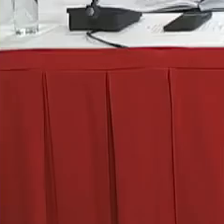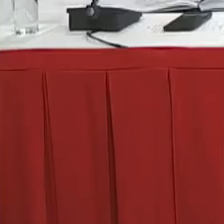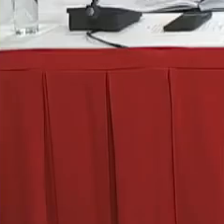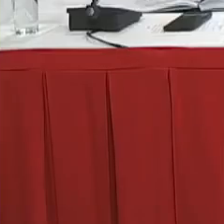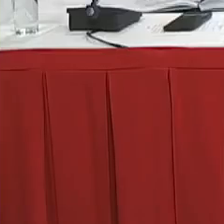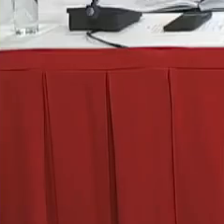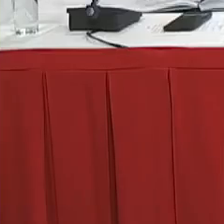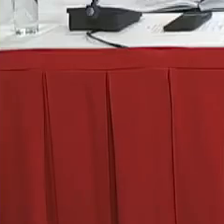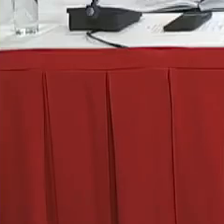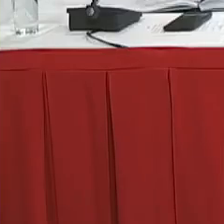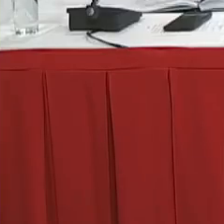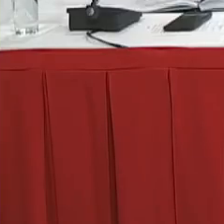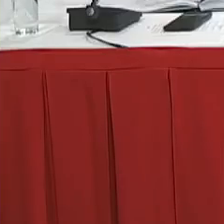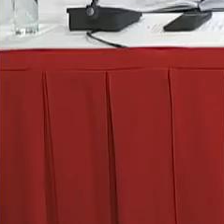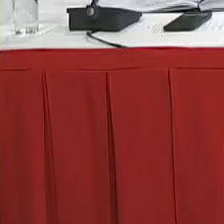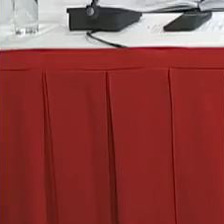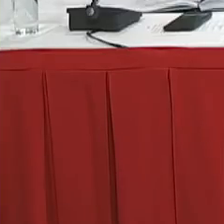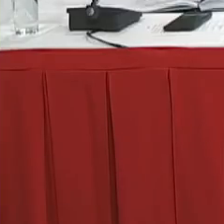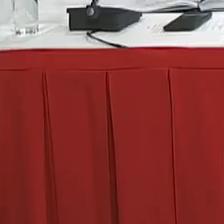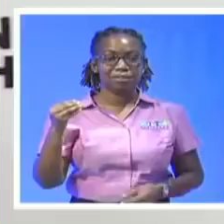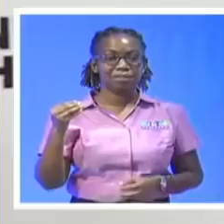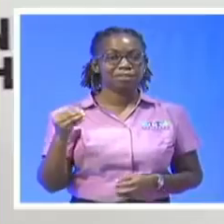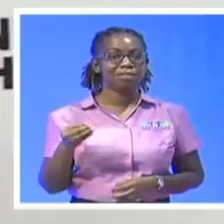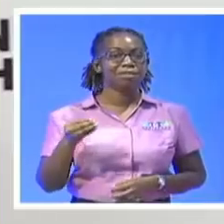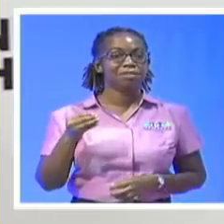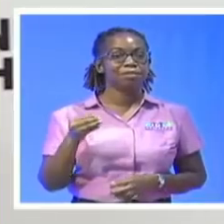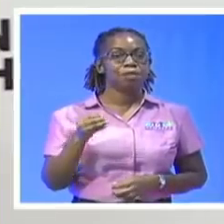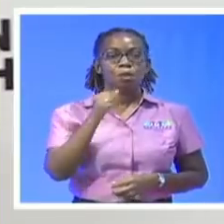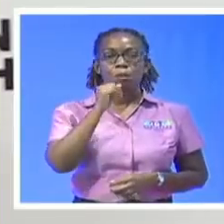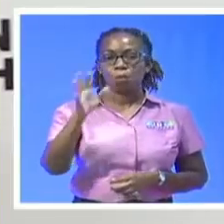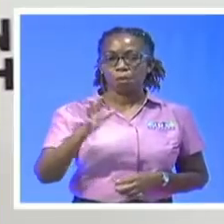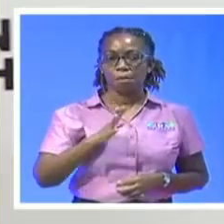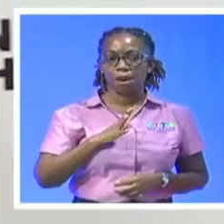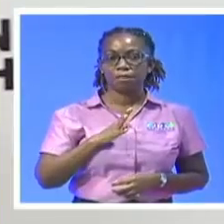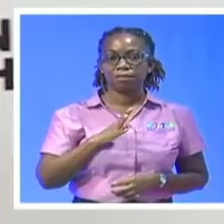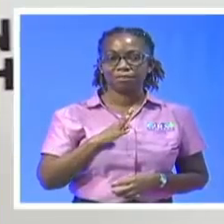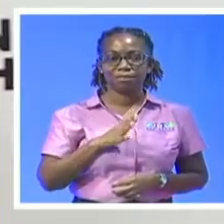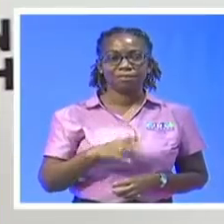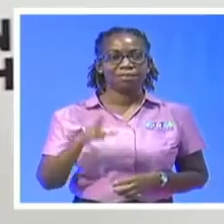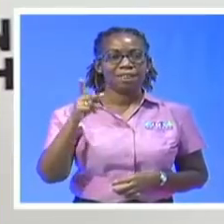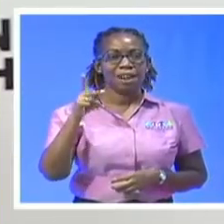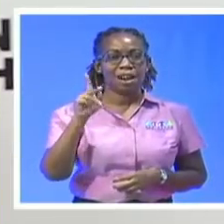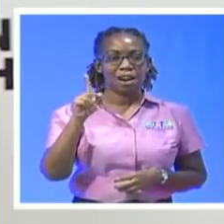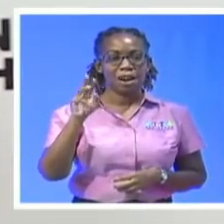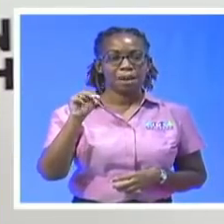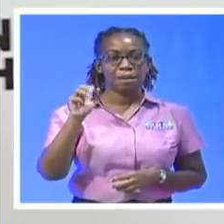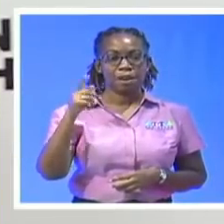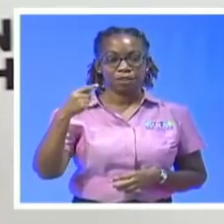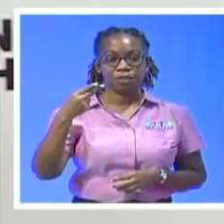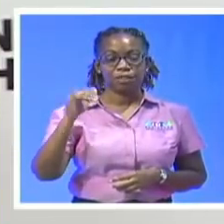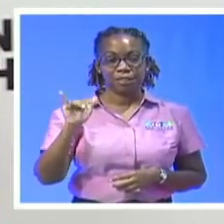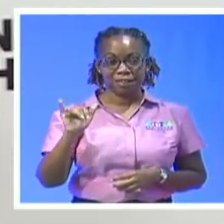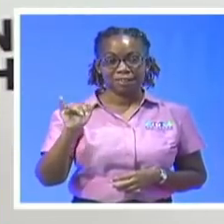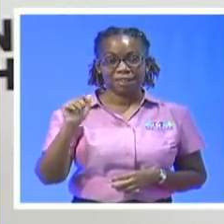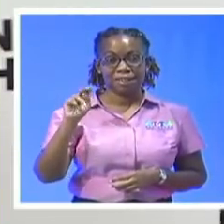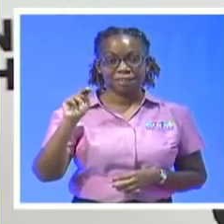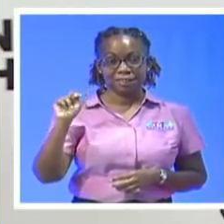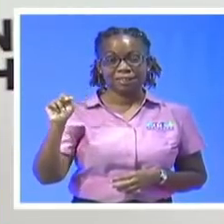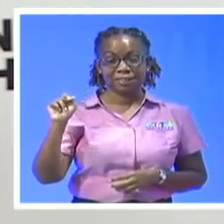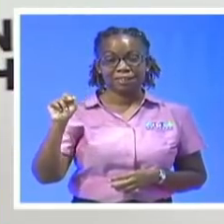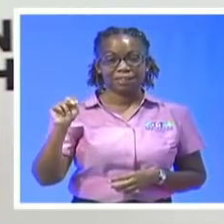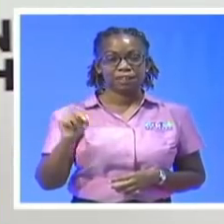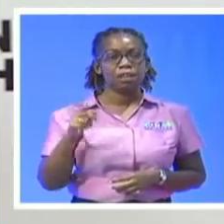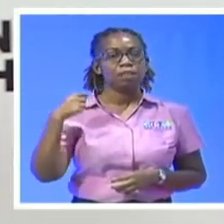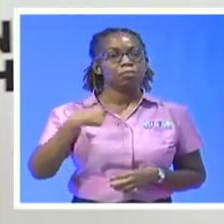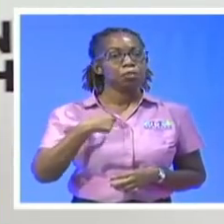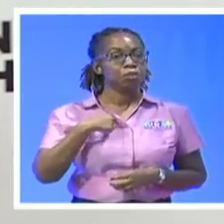Epidemiology Division, and Ms. Patty Ann Williams. I am Al Alexander, Senior Corporate Communications Officer at the Ministry of